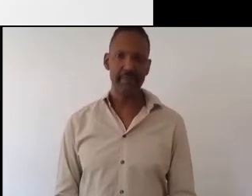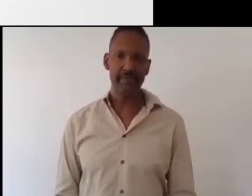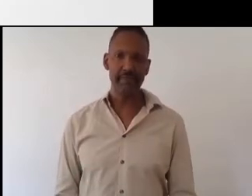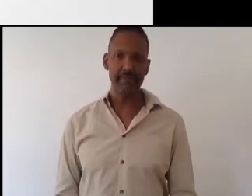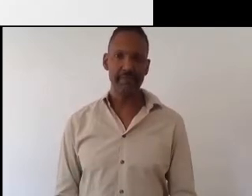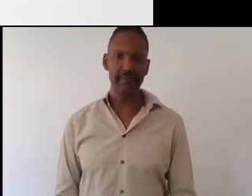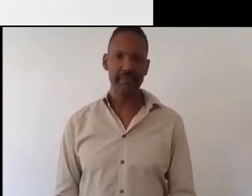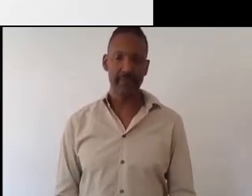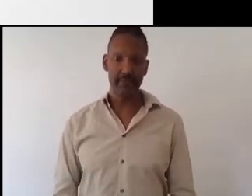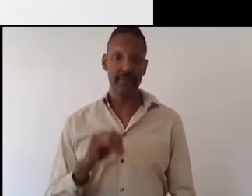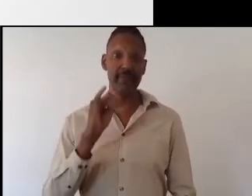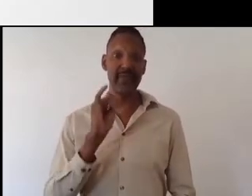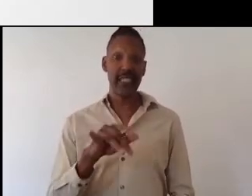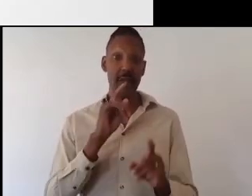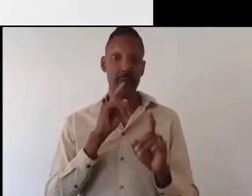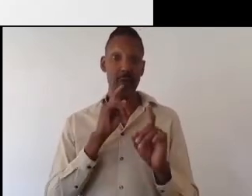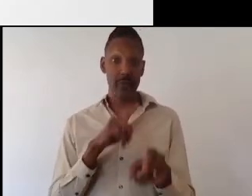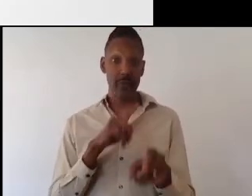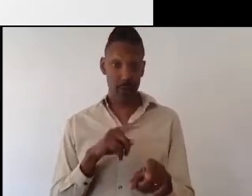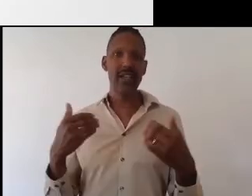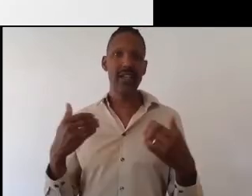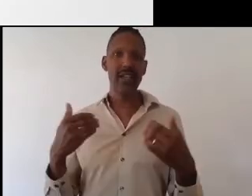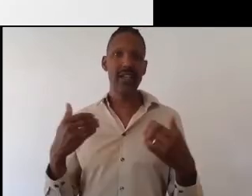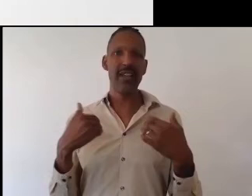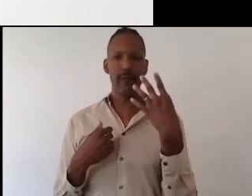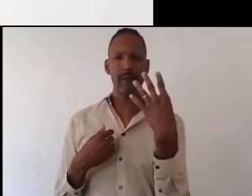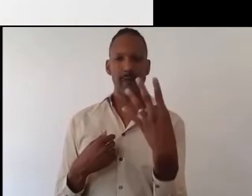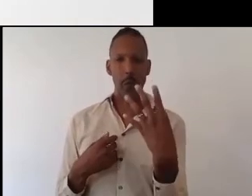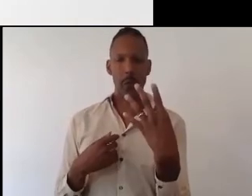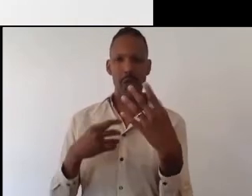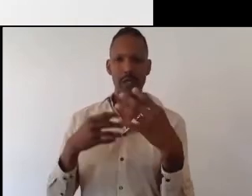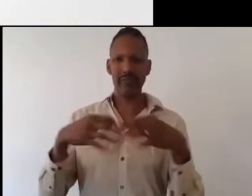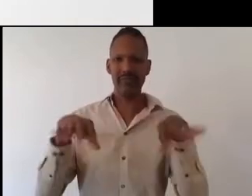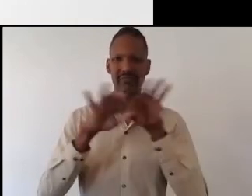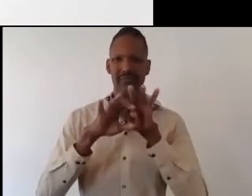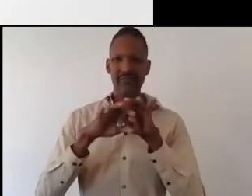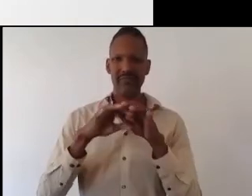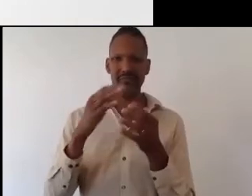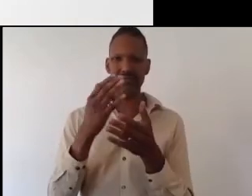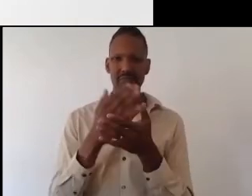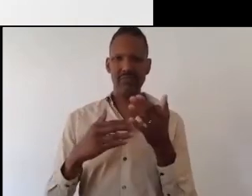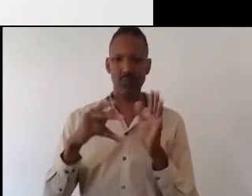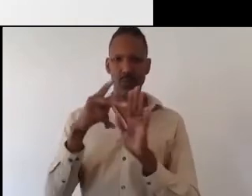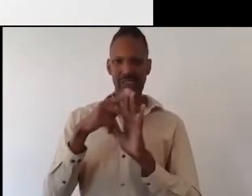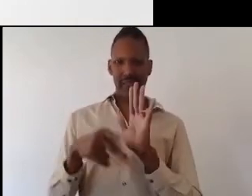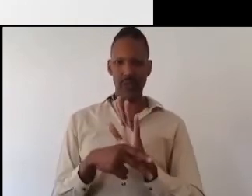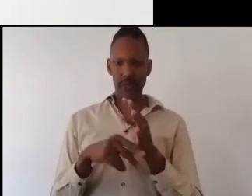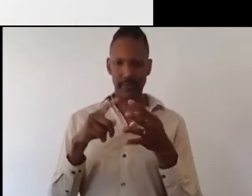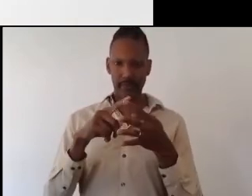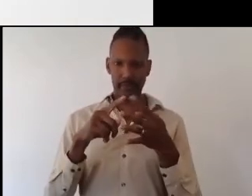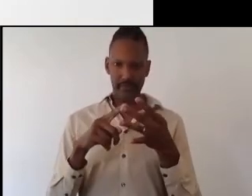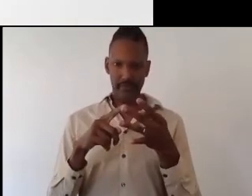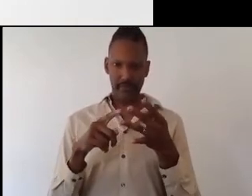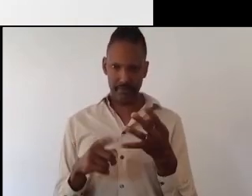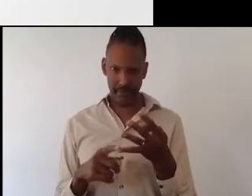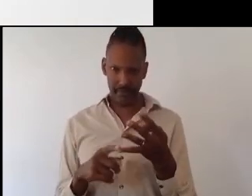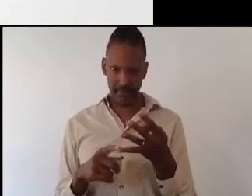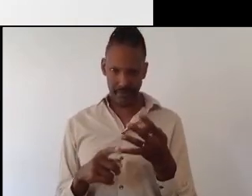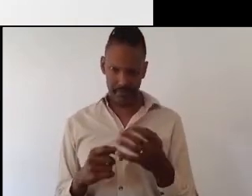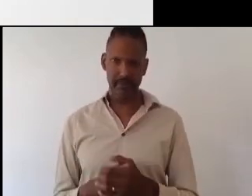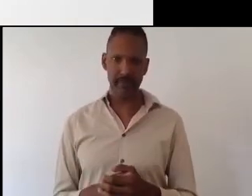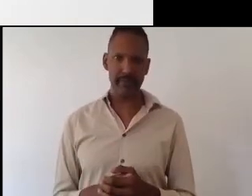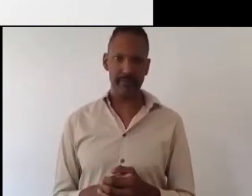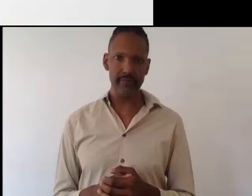The report starts out with 4 guiding principles. And what is important about these 4 guiding principles is that 2